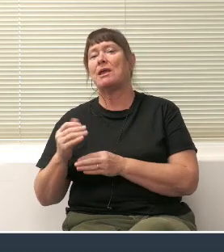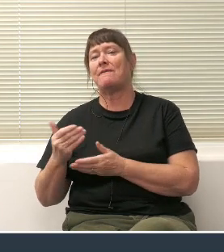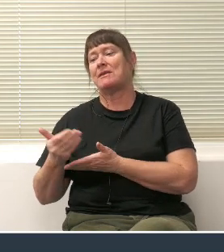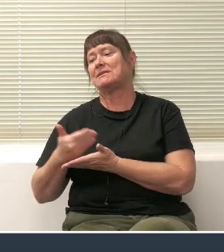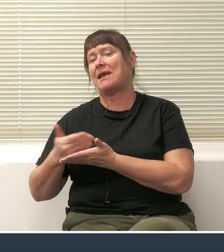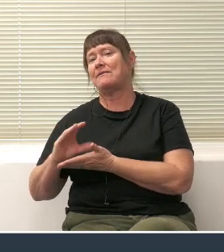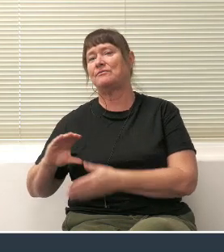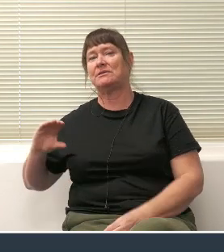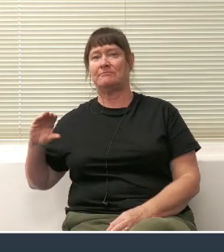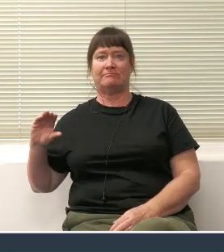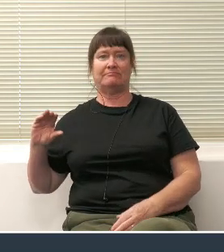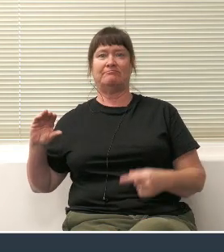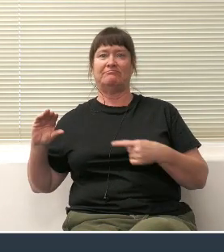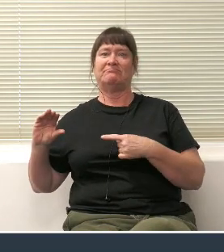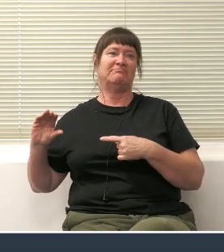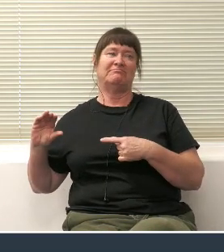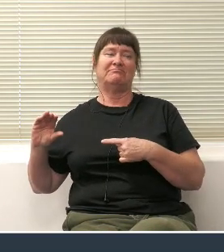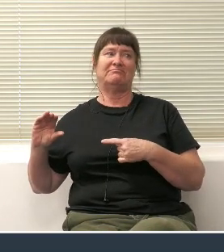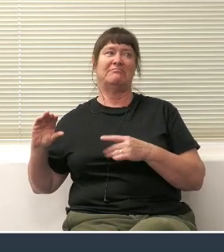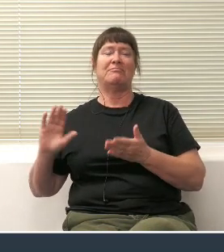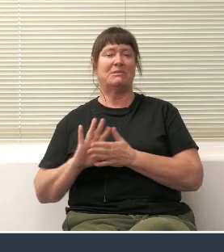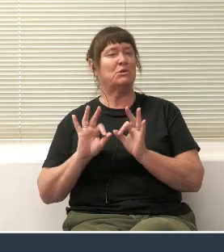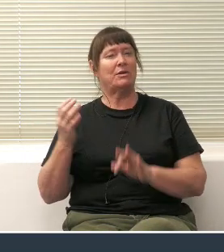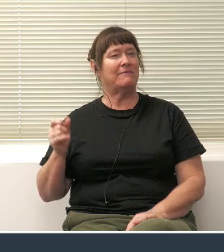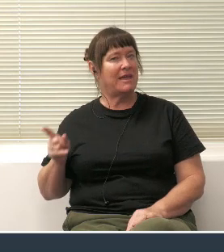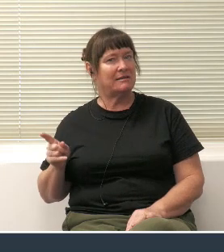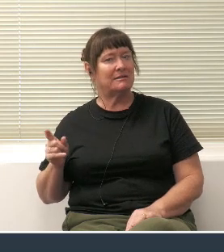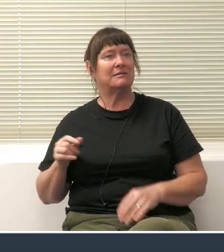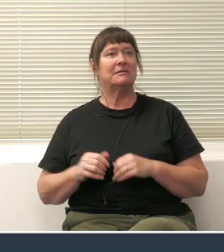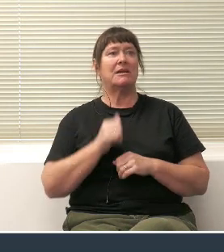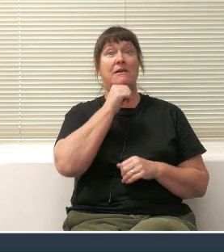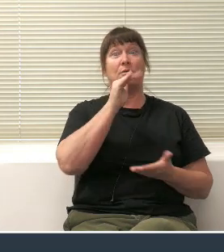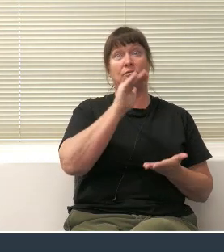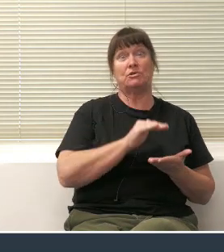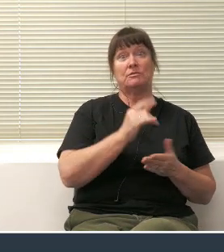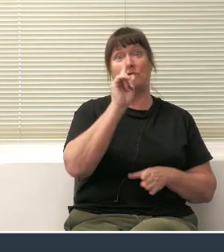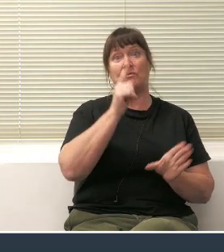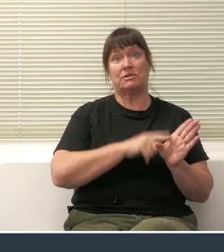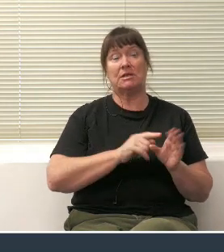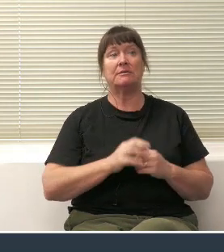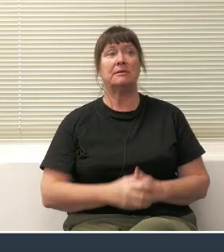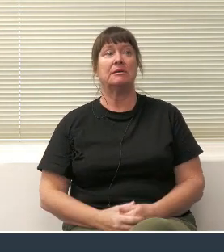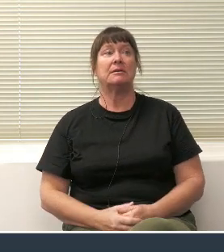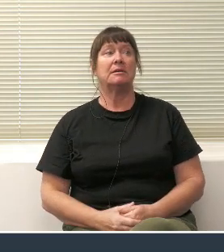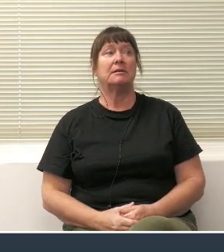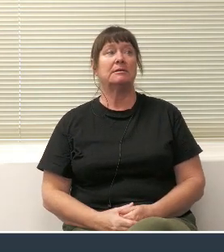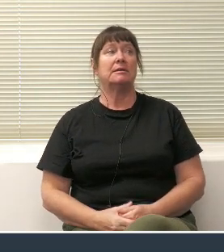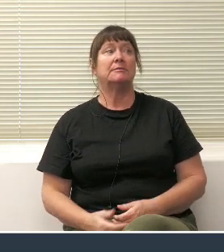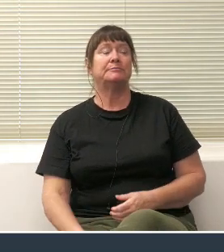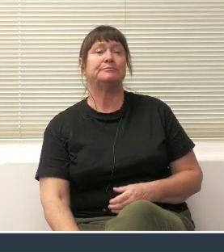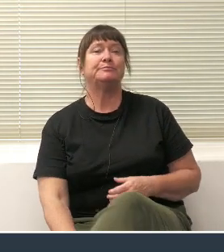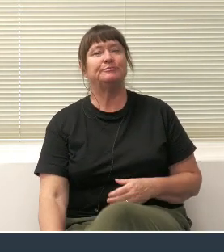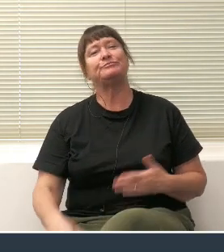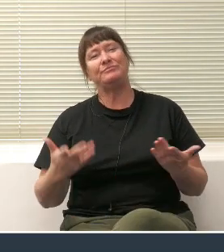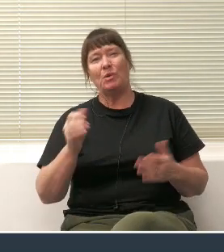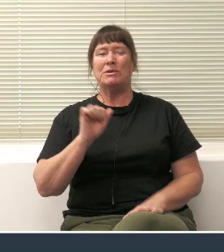sitting there. So through the chair, there obviously will be some capital projects that we may well have associated with